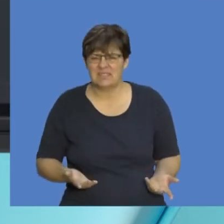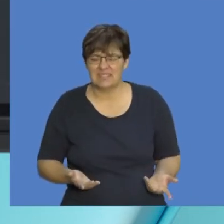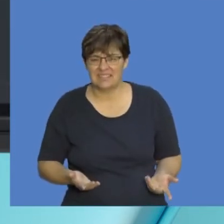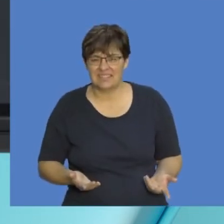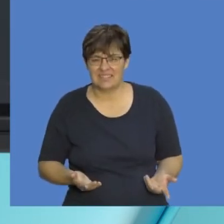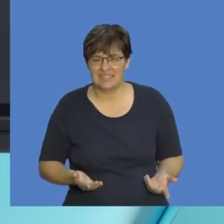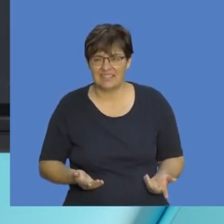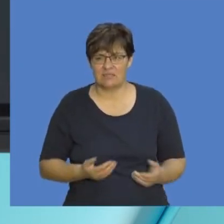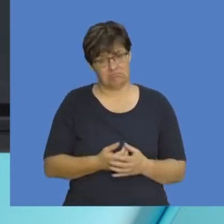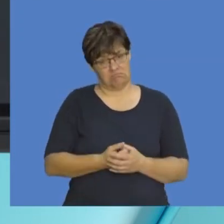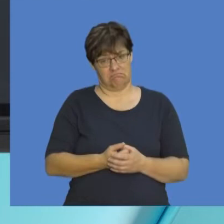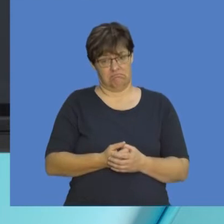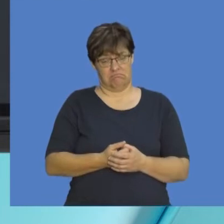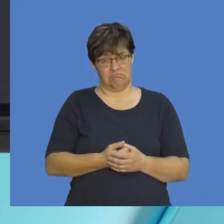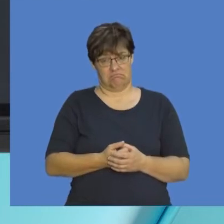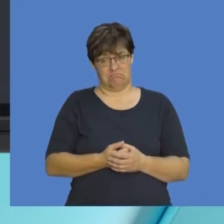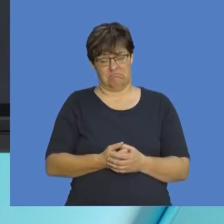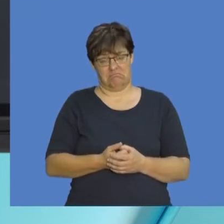this?